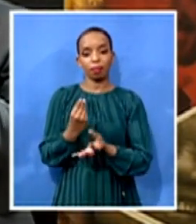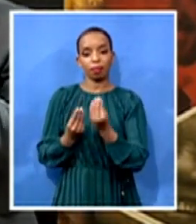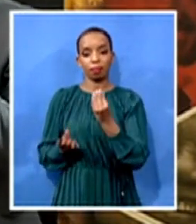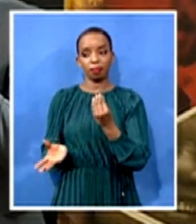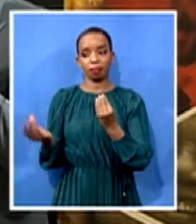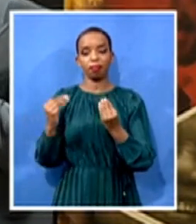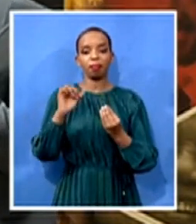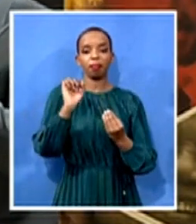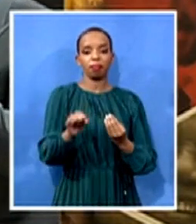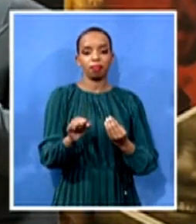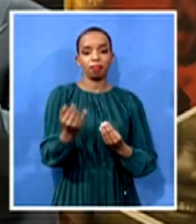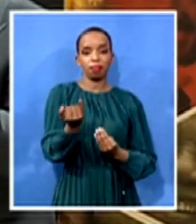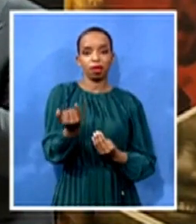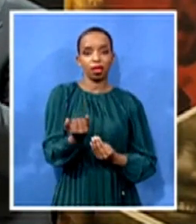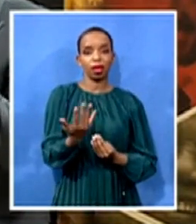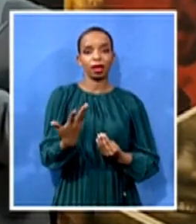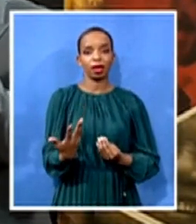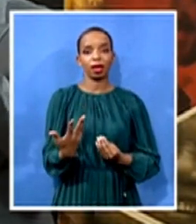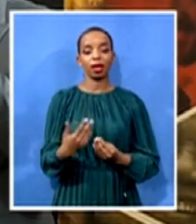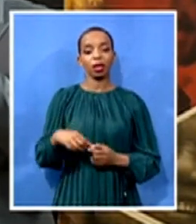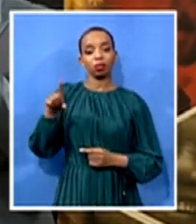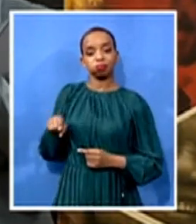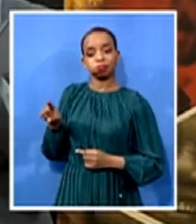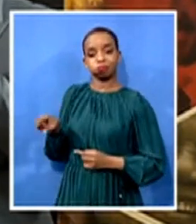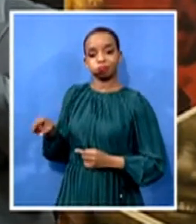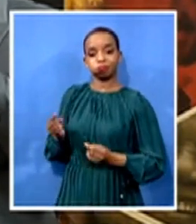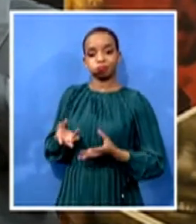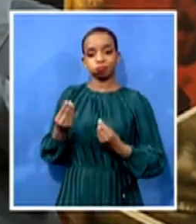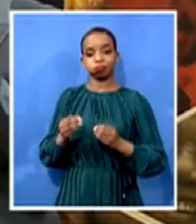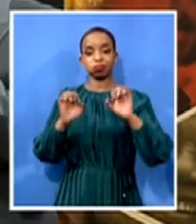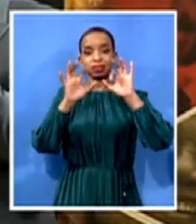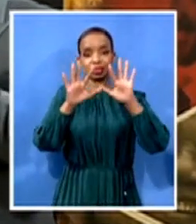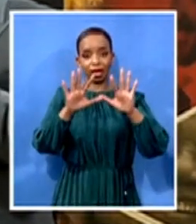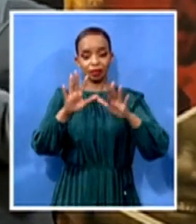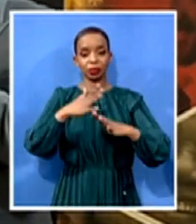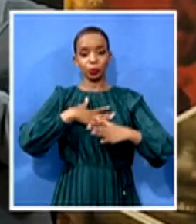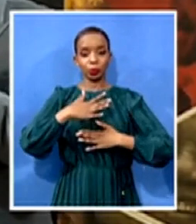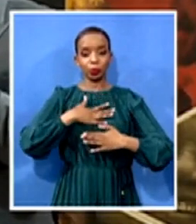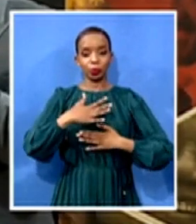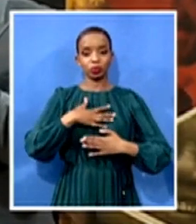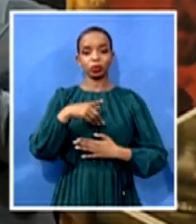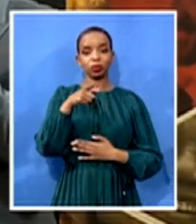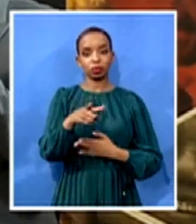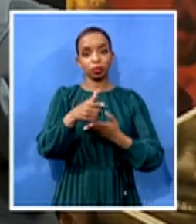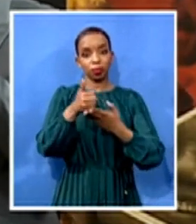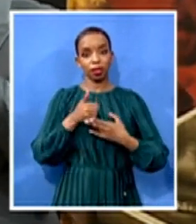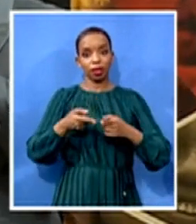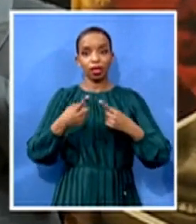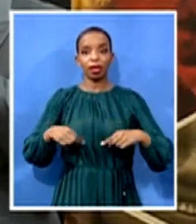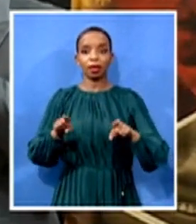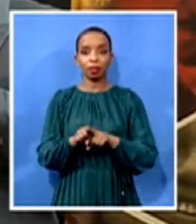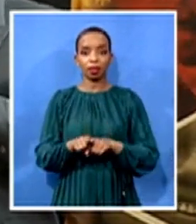about 10 ventilators that are from USAID. On the work that they are doing, that they've been doing with our